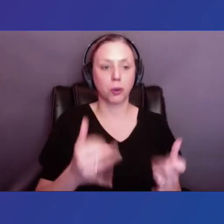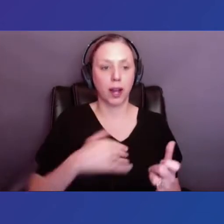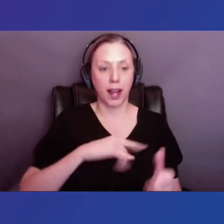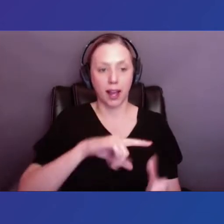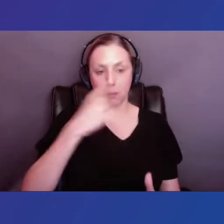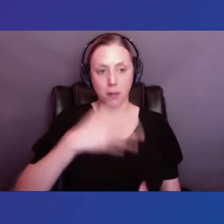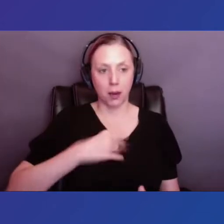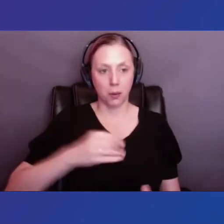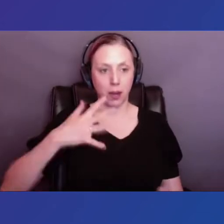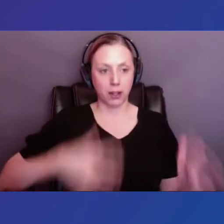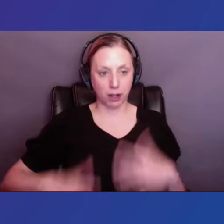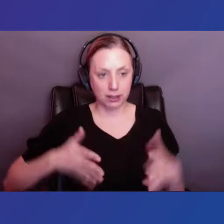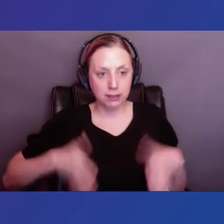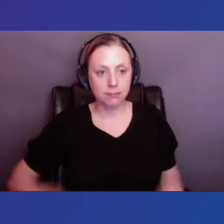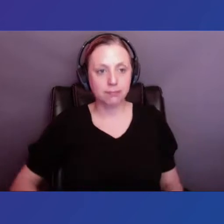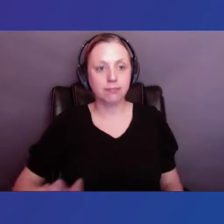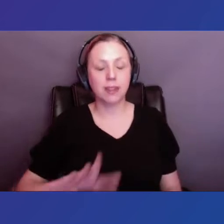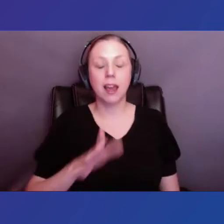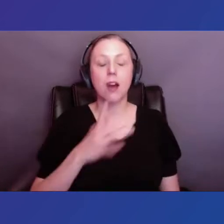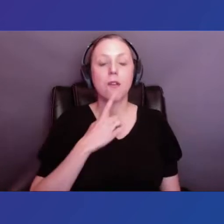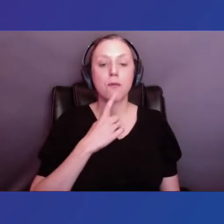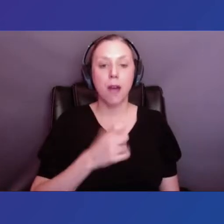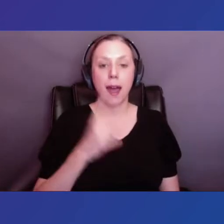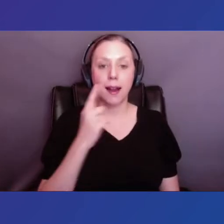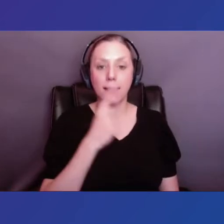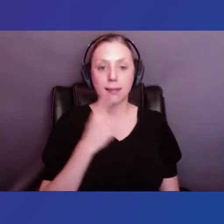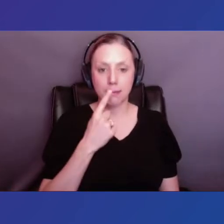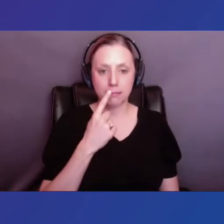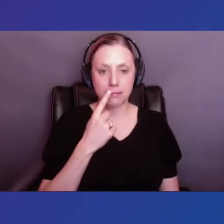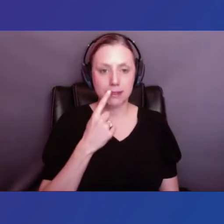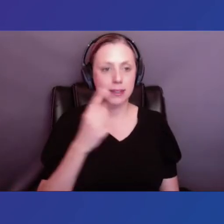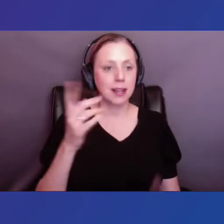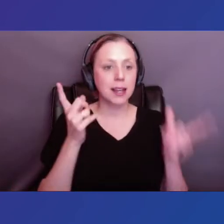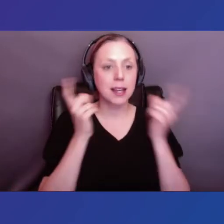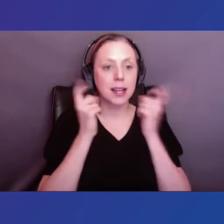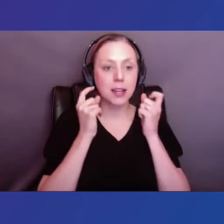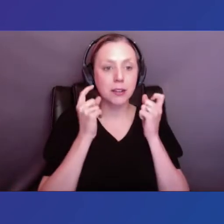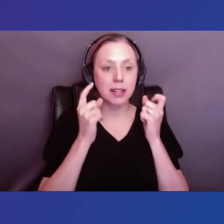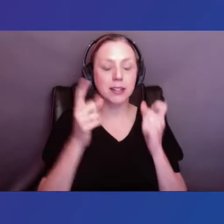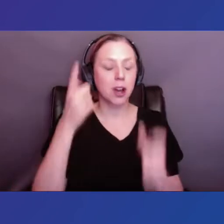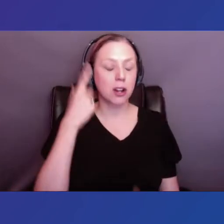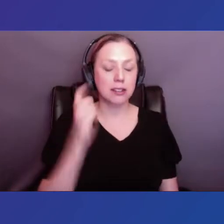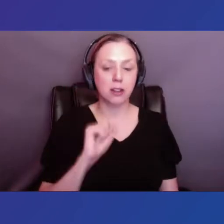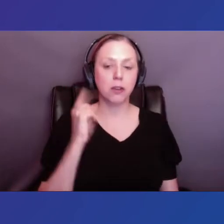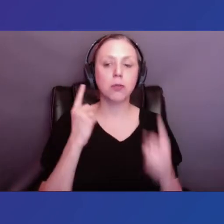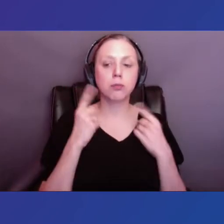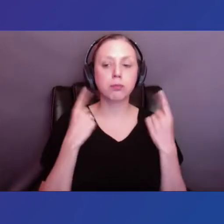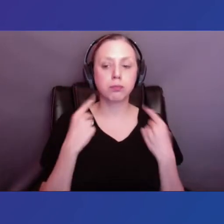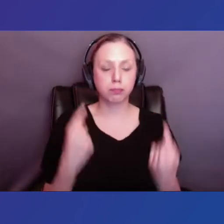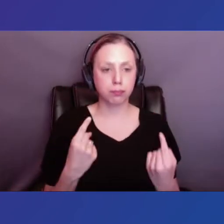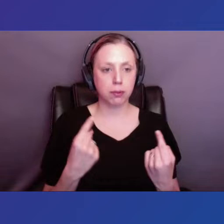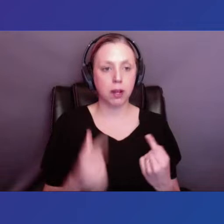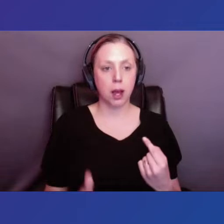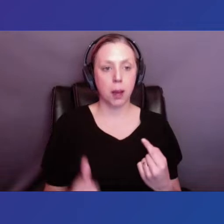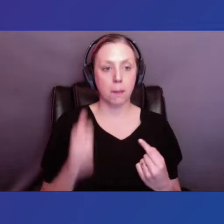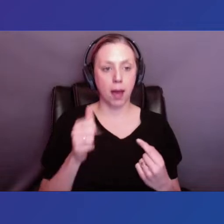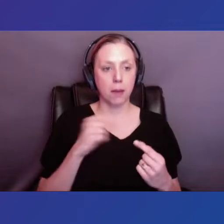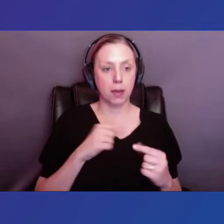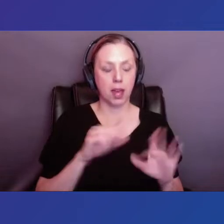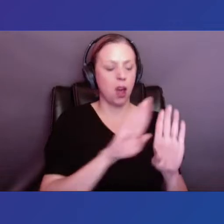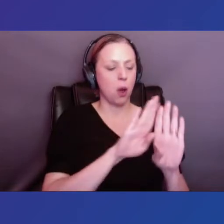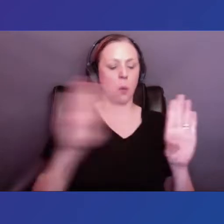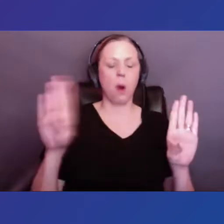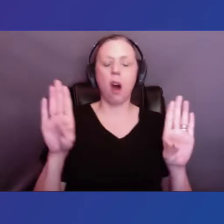white dress, bright red lipstick. My earrings are a silver swirl. Behind me is a white wall of doors and